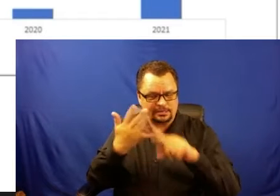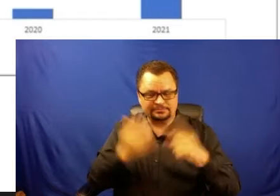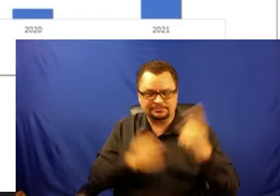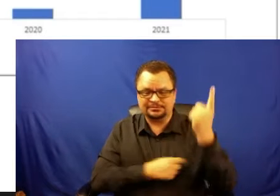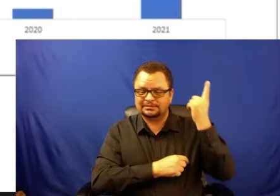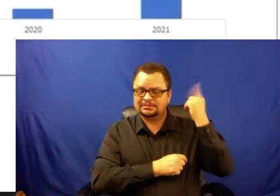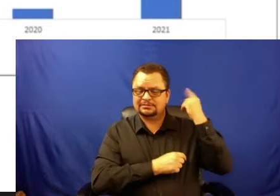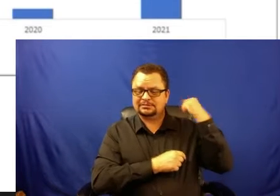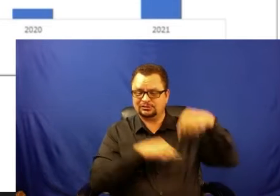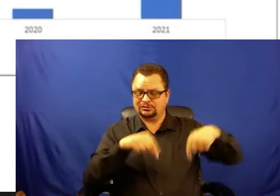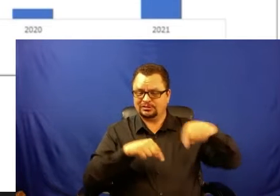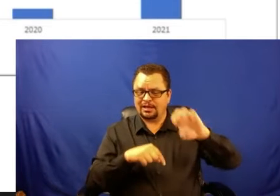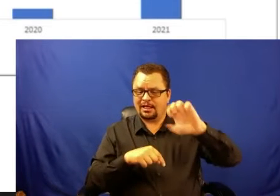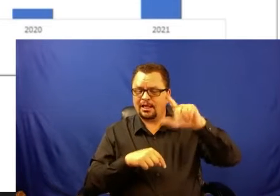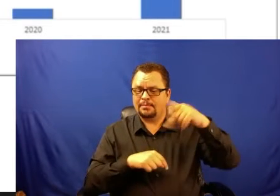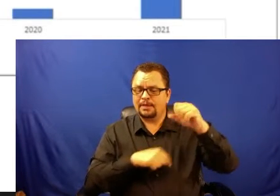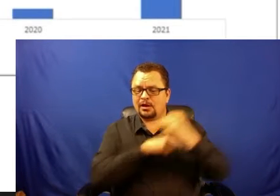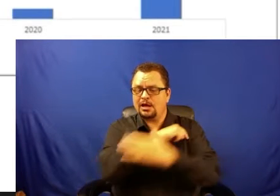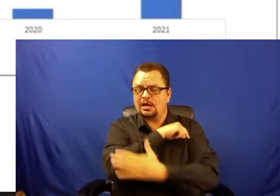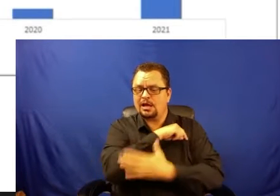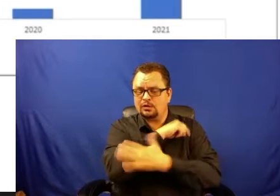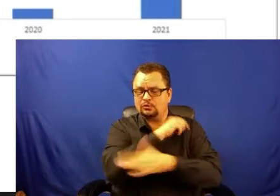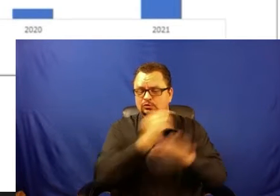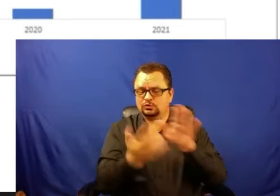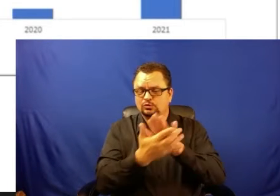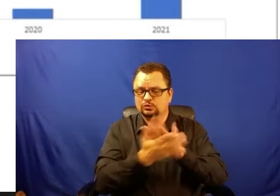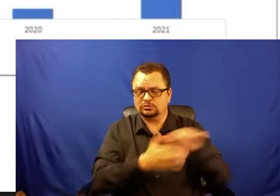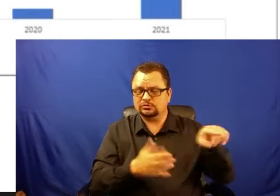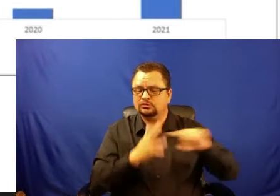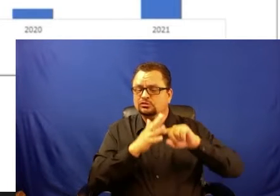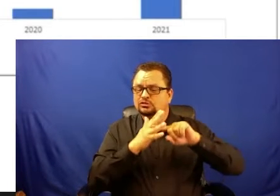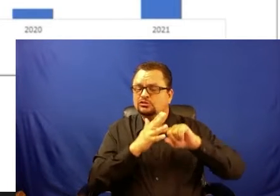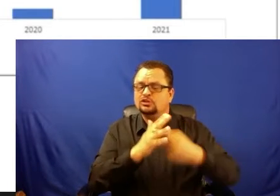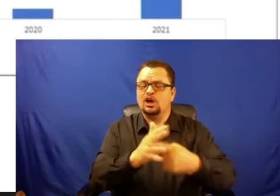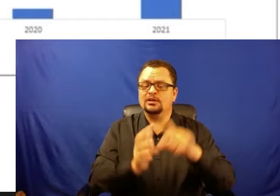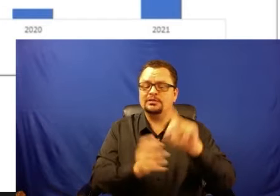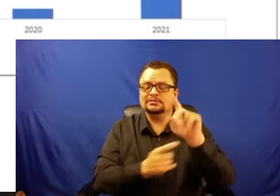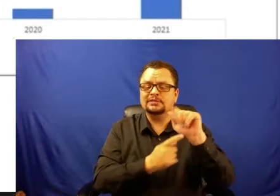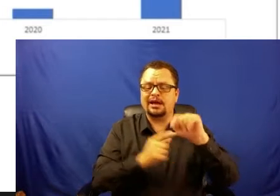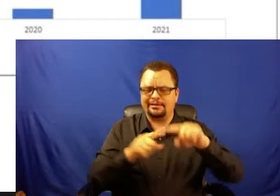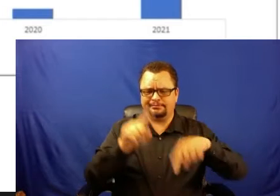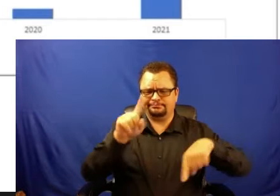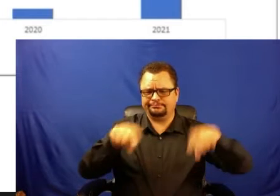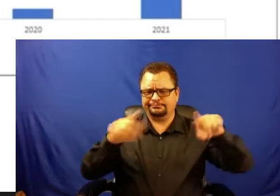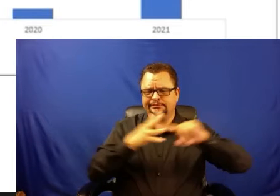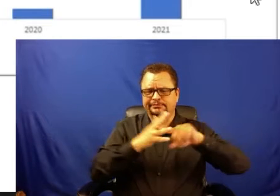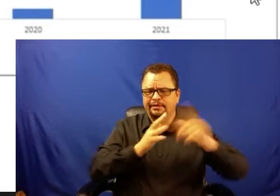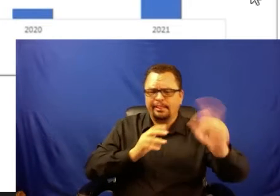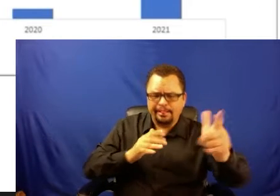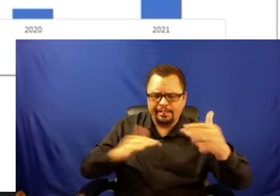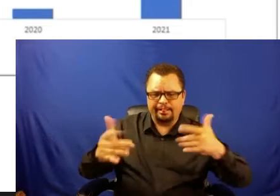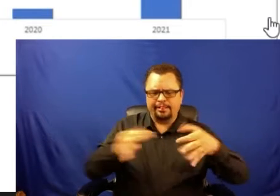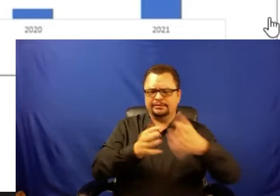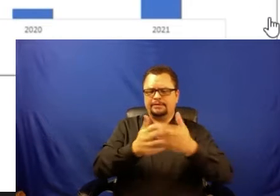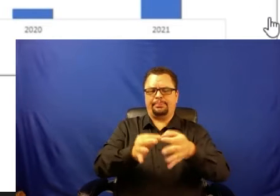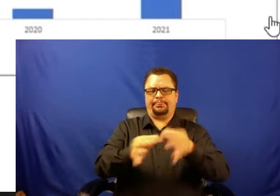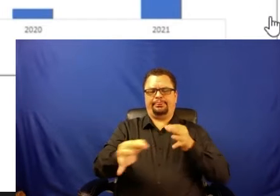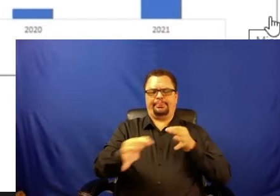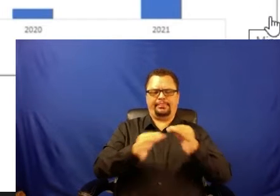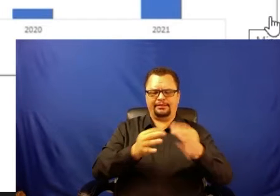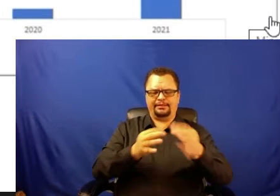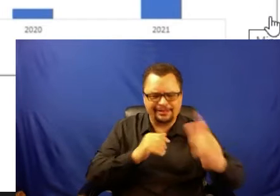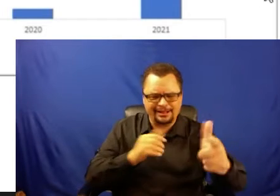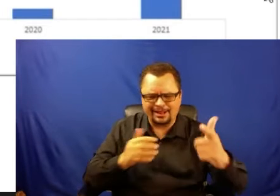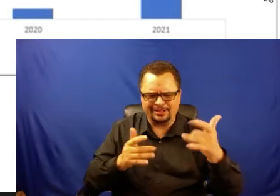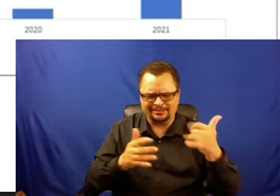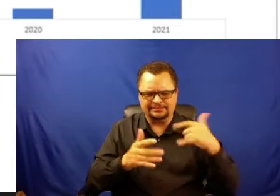they came to school a little later and took things a little slower. But we also changed the outbreak definition, which